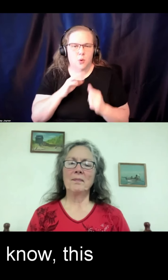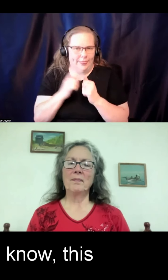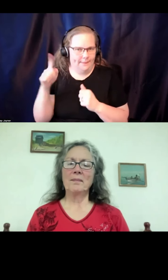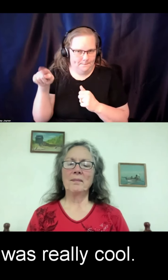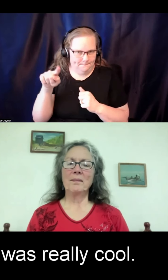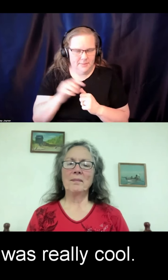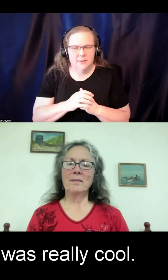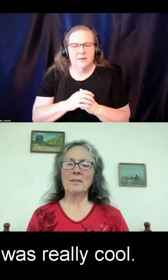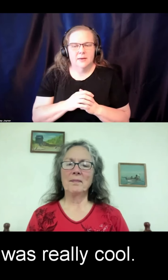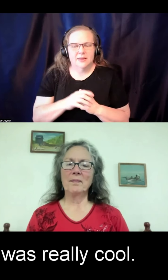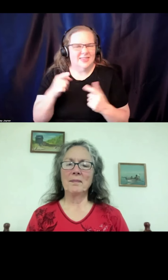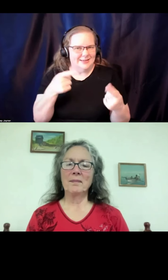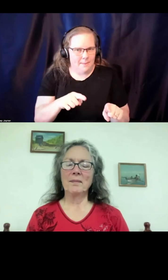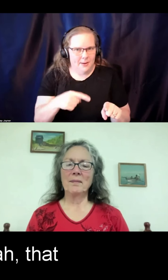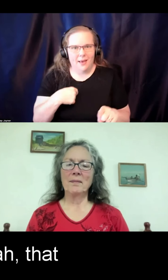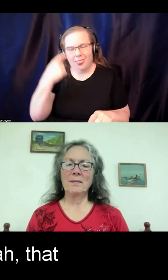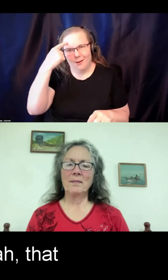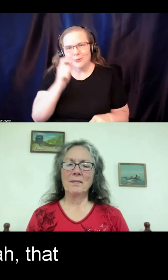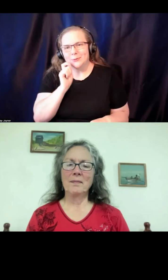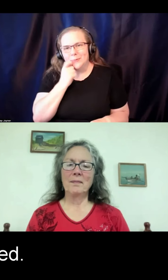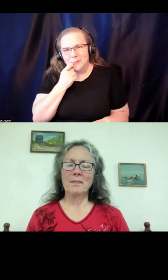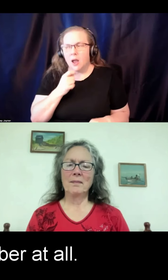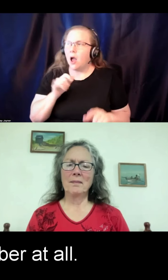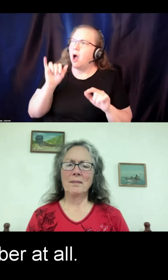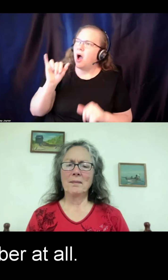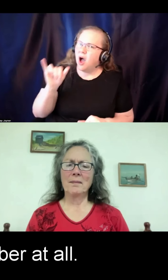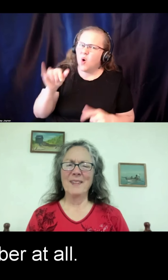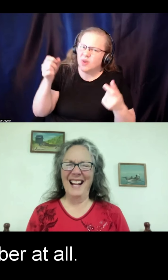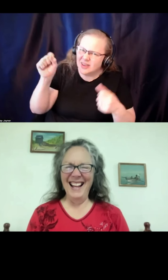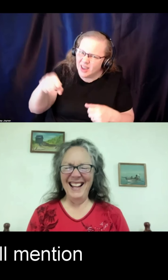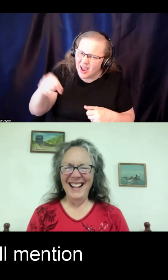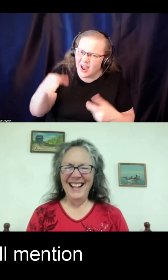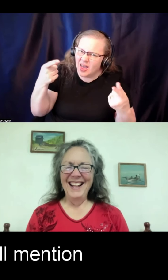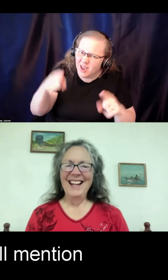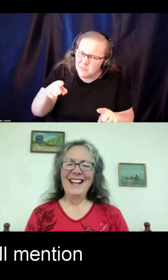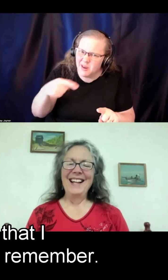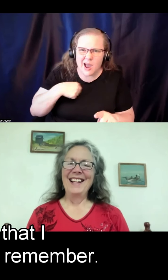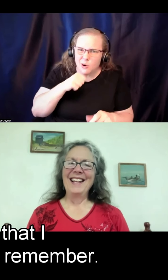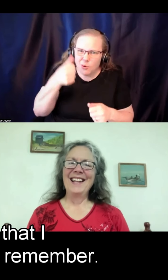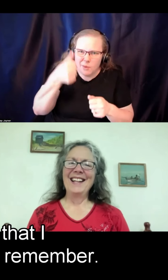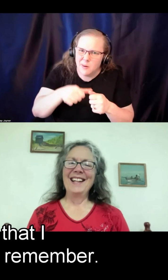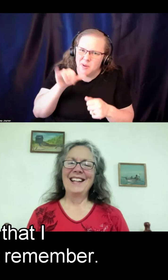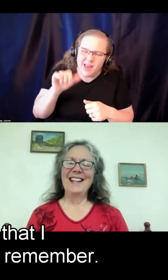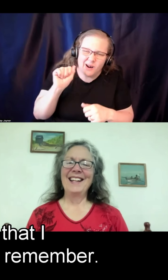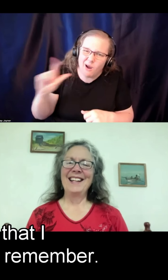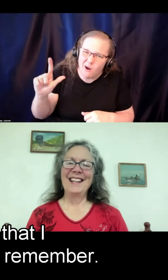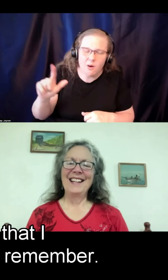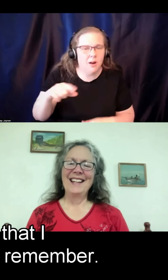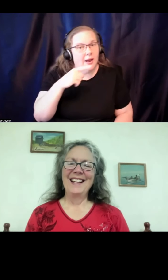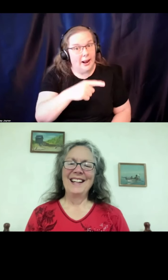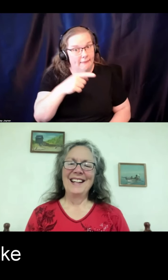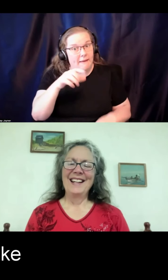this happened, I thought it was really cool. And, "Oh yeah, it happened? I don't remember it at all." And then they'll mention something that I completely